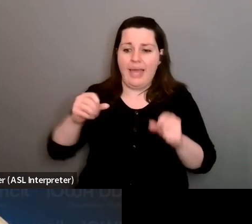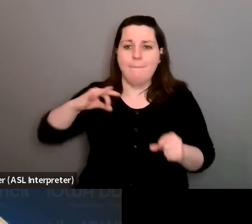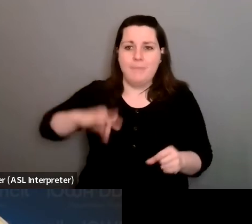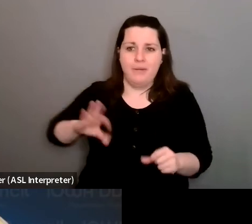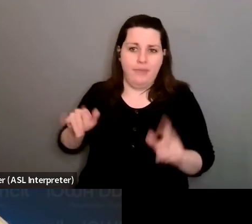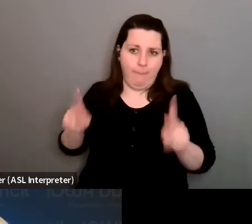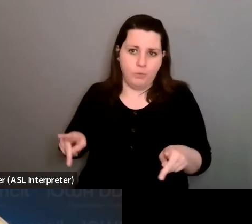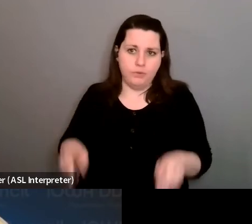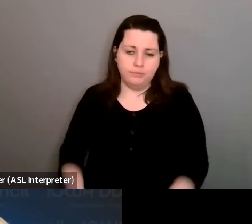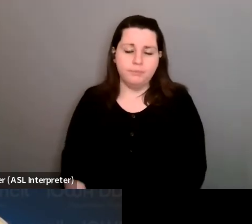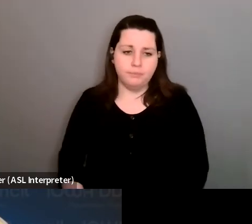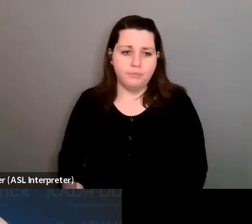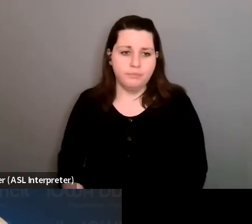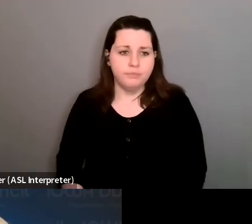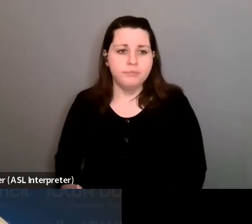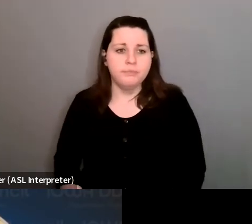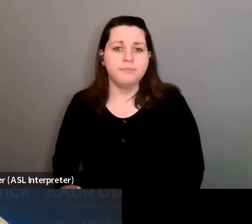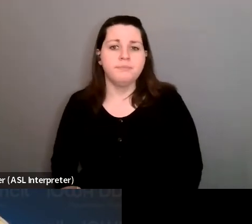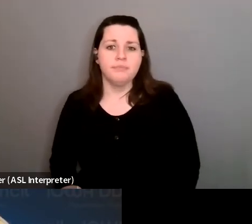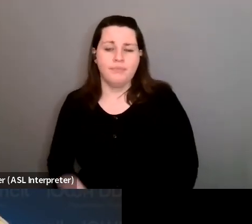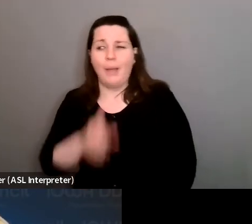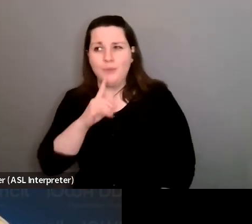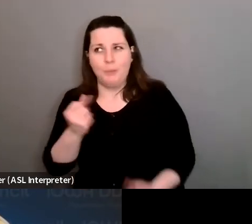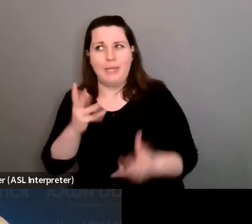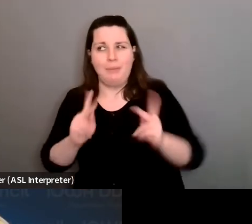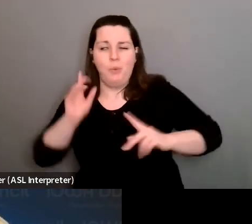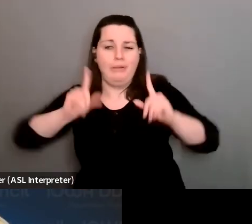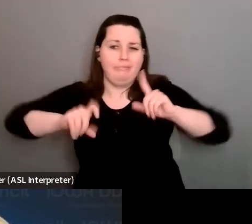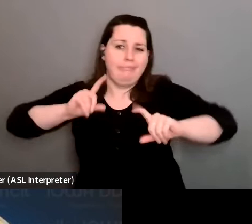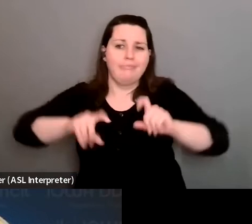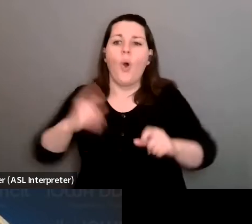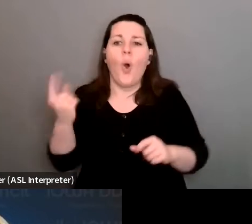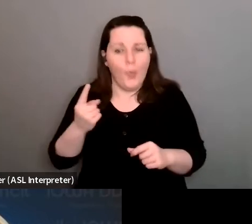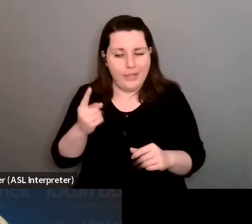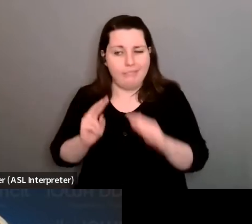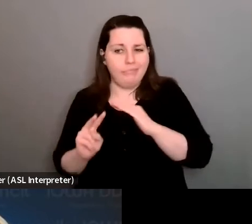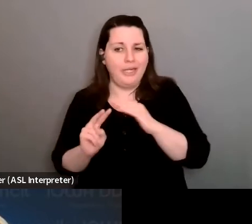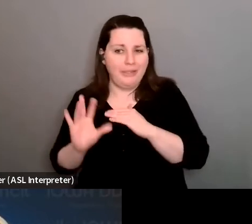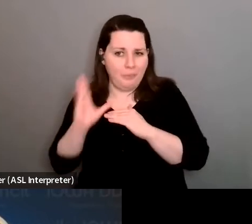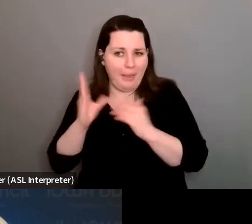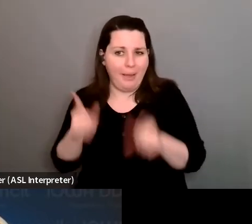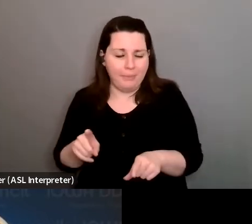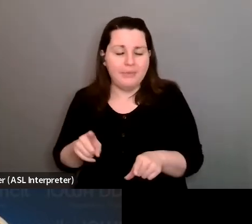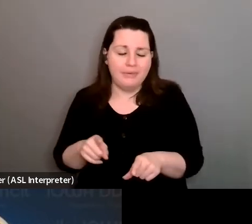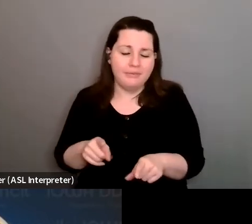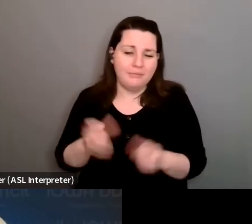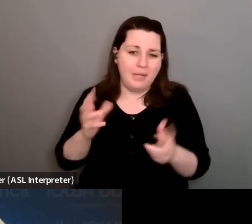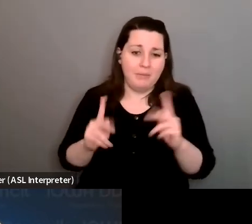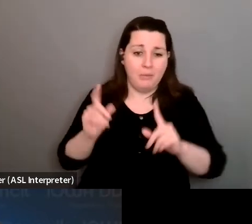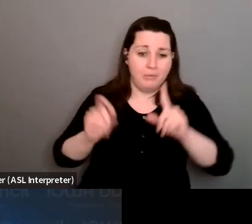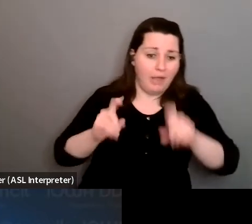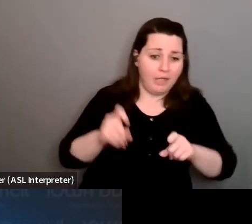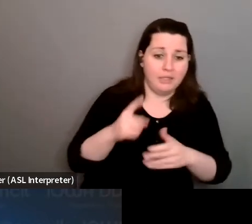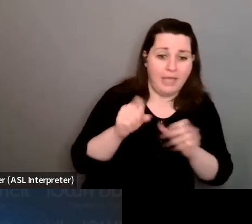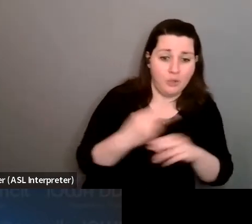individual. I'm sure we'll get a lot of questions on, we always anticipate that, on the what we can